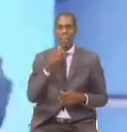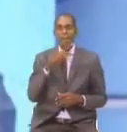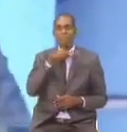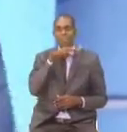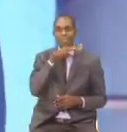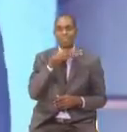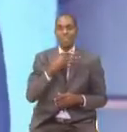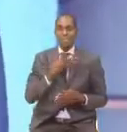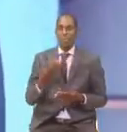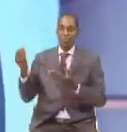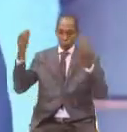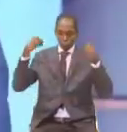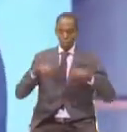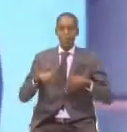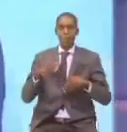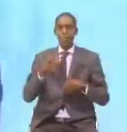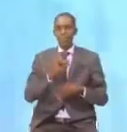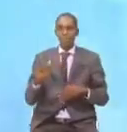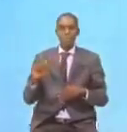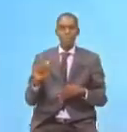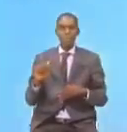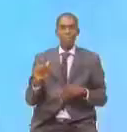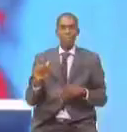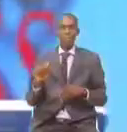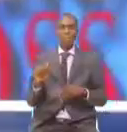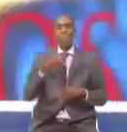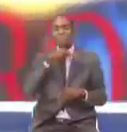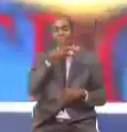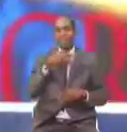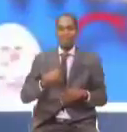and he puts on the dirty clothes. As